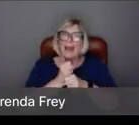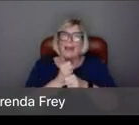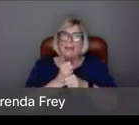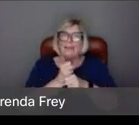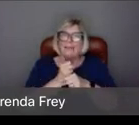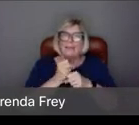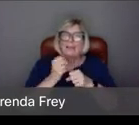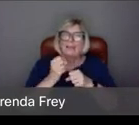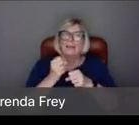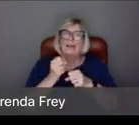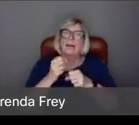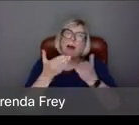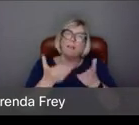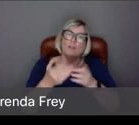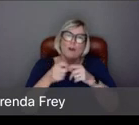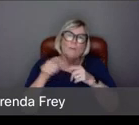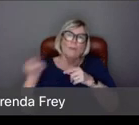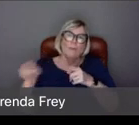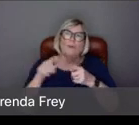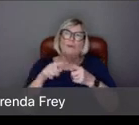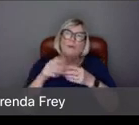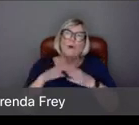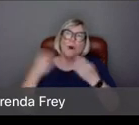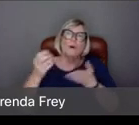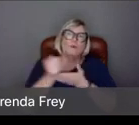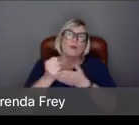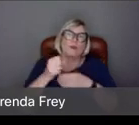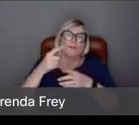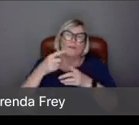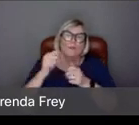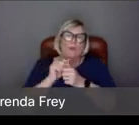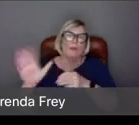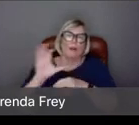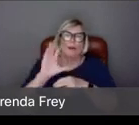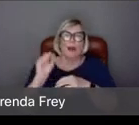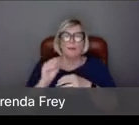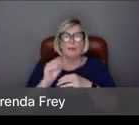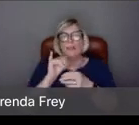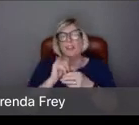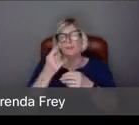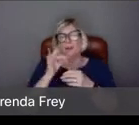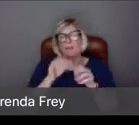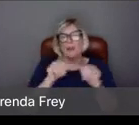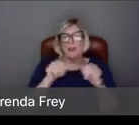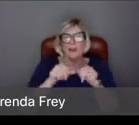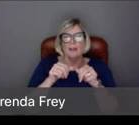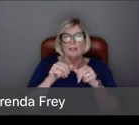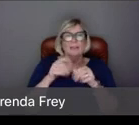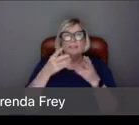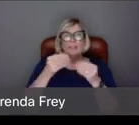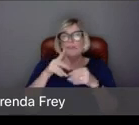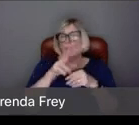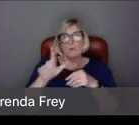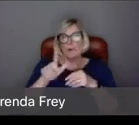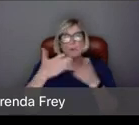it. But that's one of the areas that it can be used for. And the soft pulls may not appear